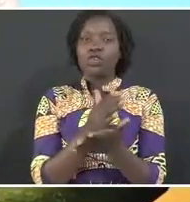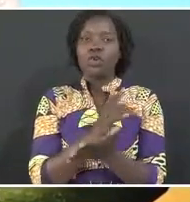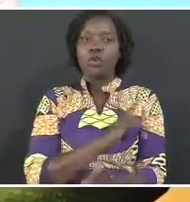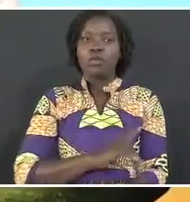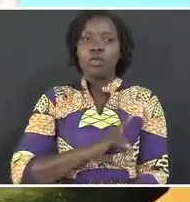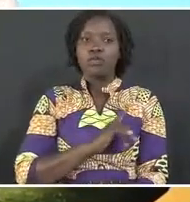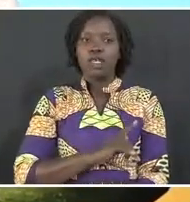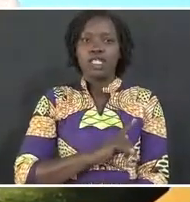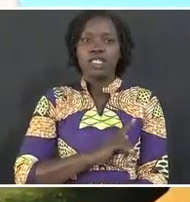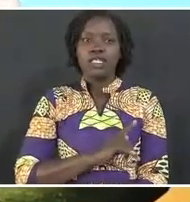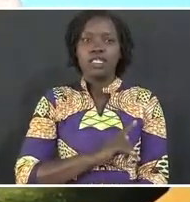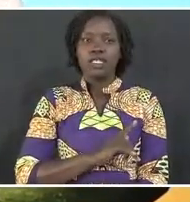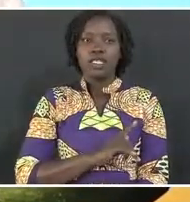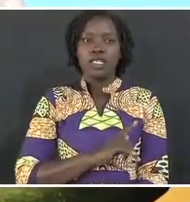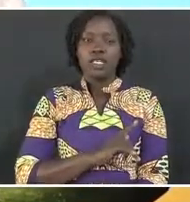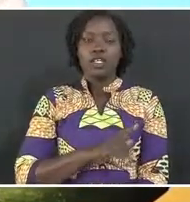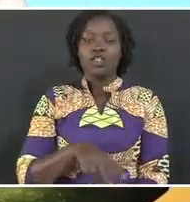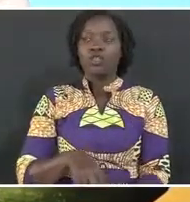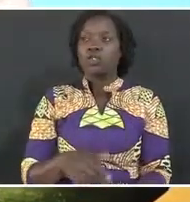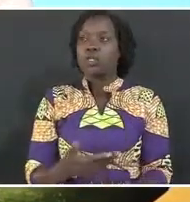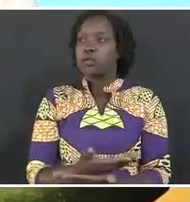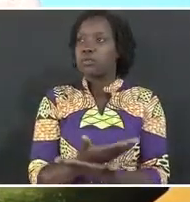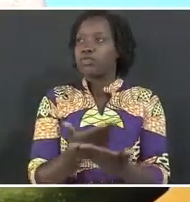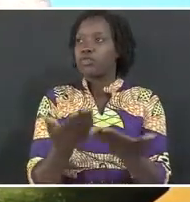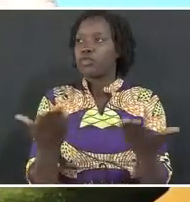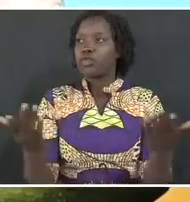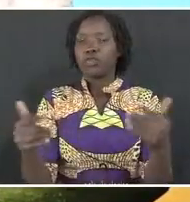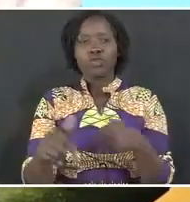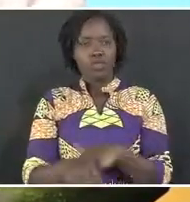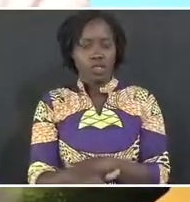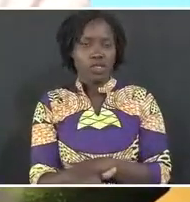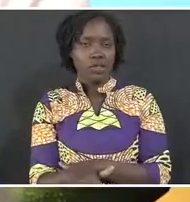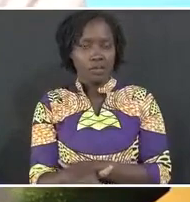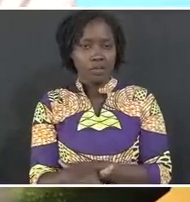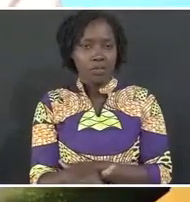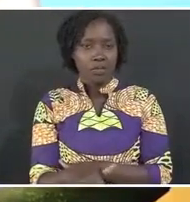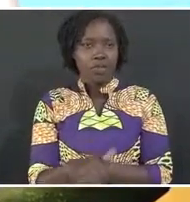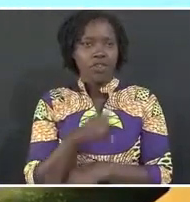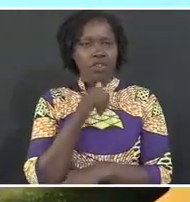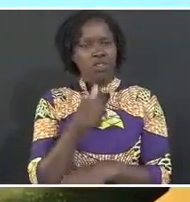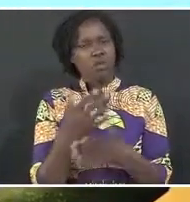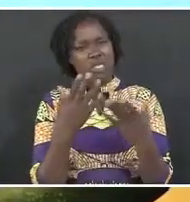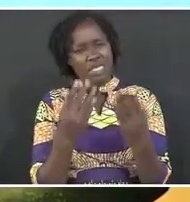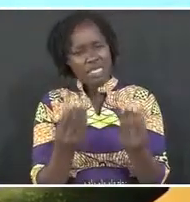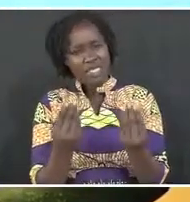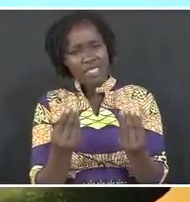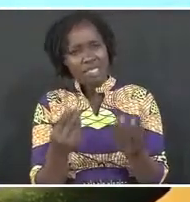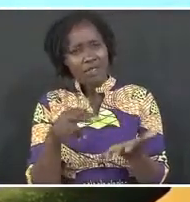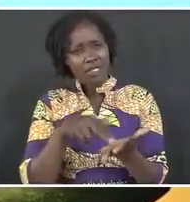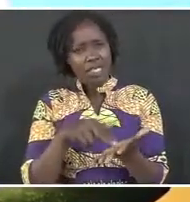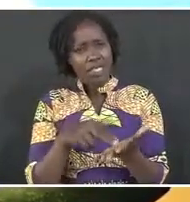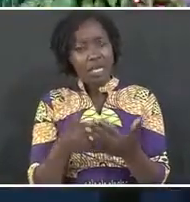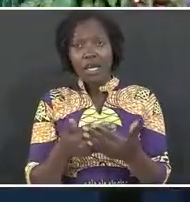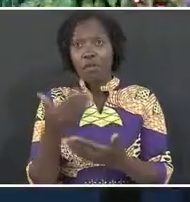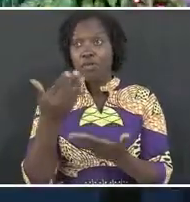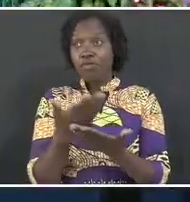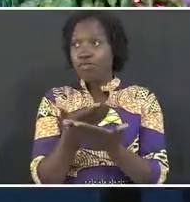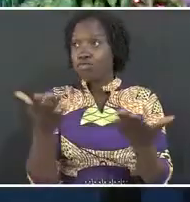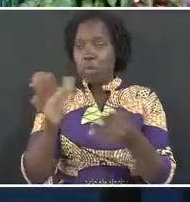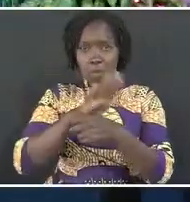privilege to stand before you this day. It's not easy to stand before a